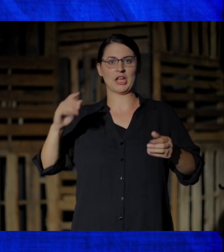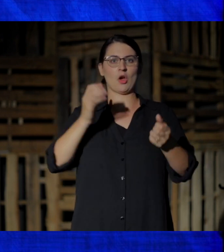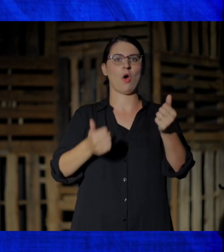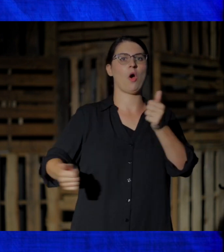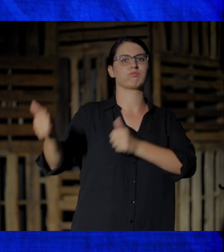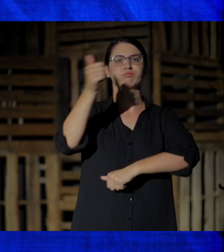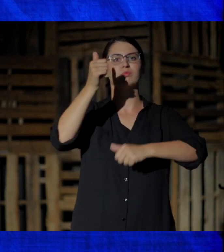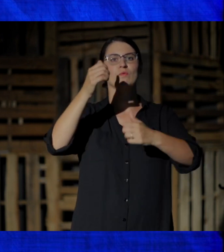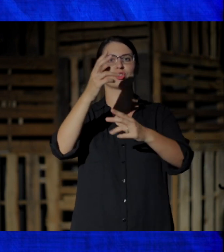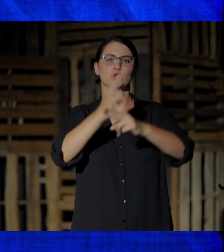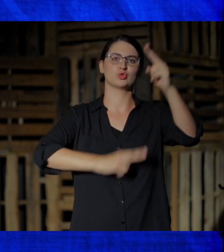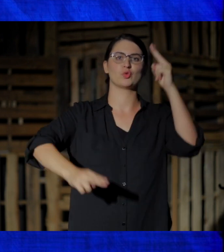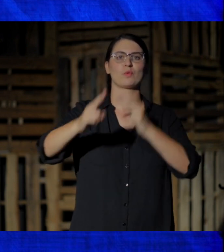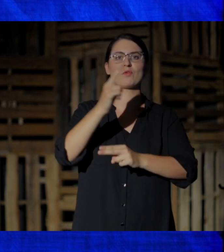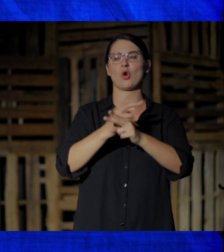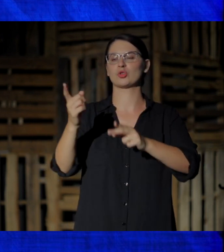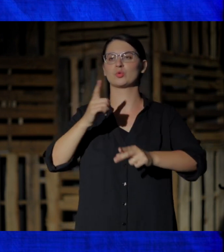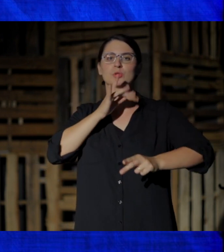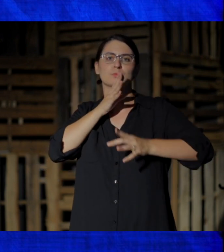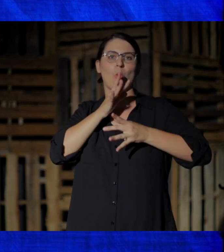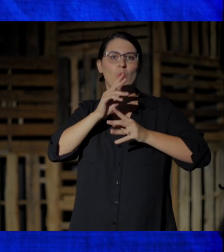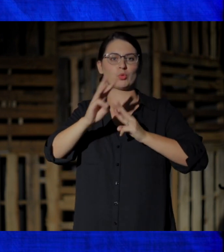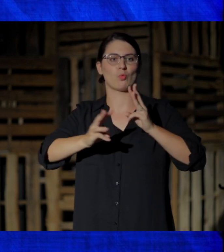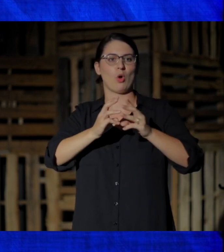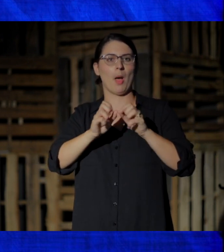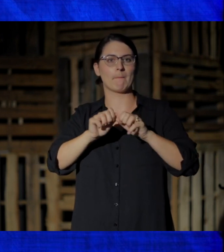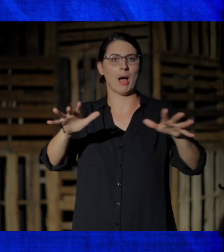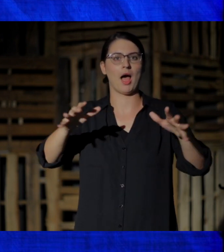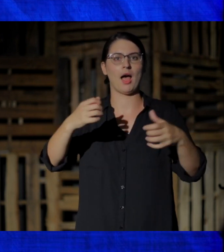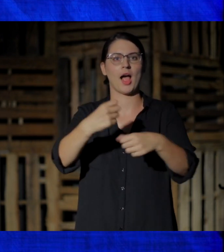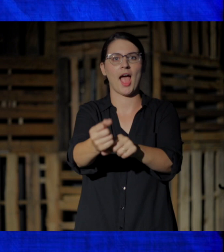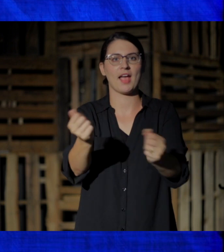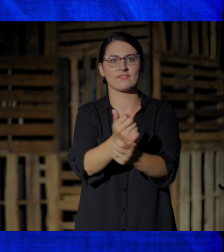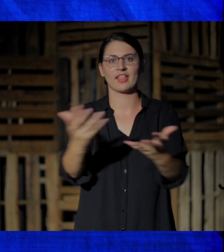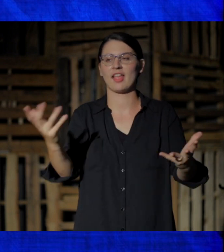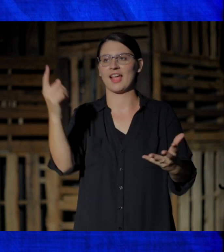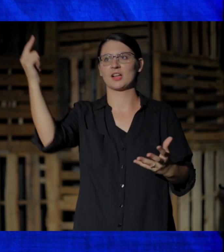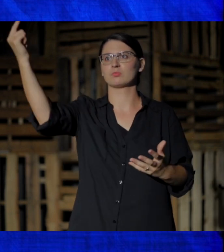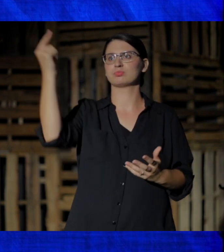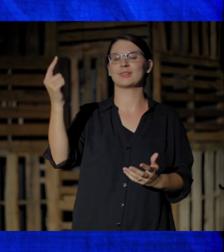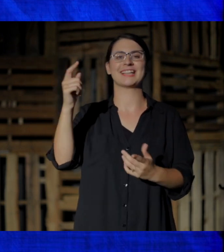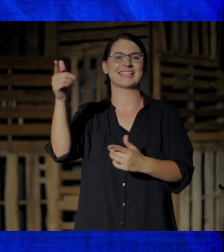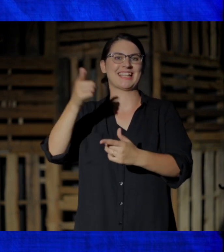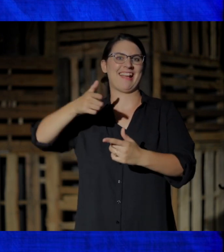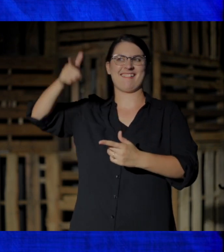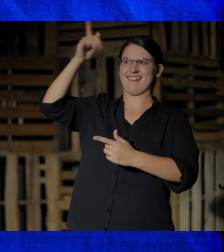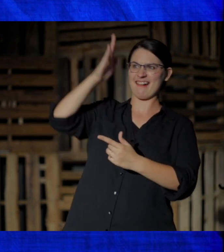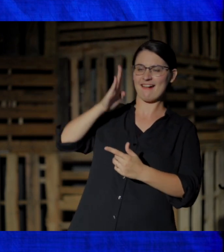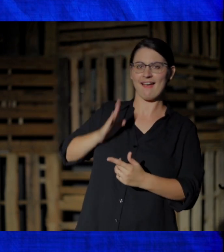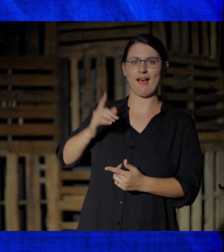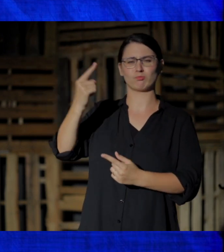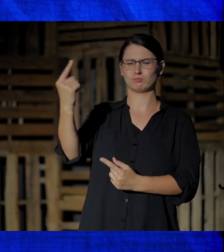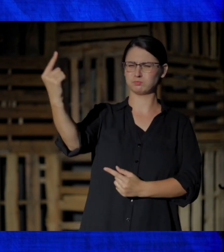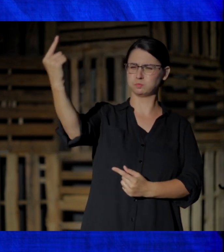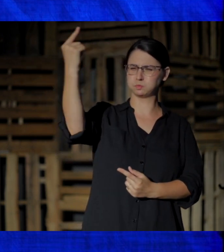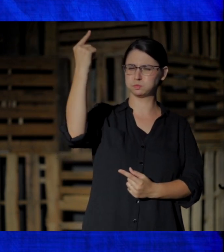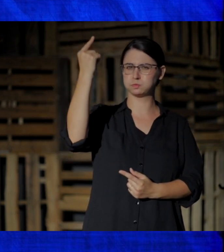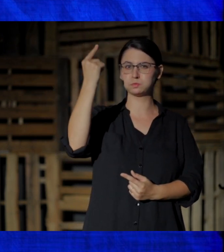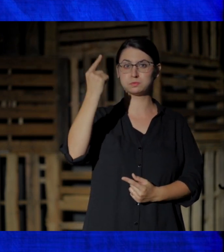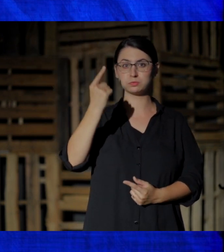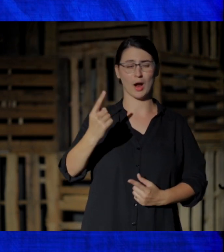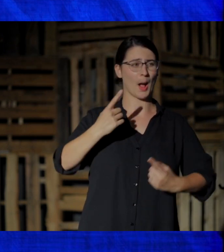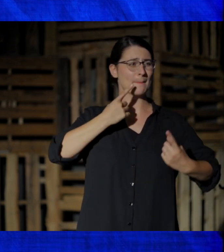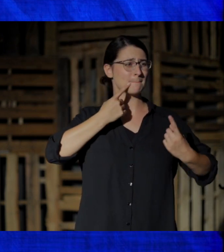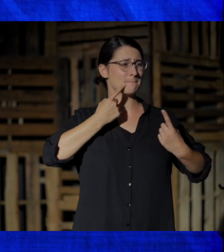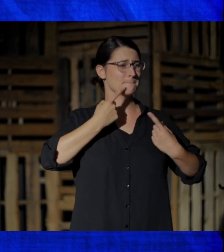a non-human entity that proclaims the eternal God is coming back. So with the cry